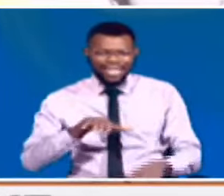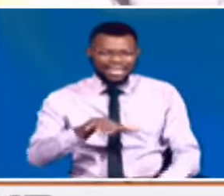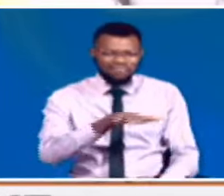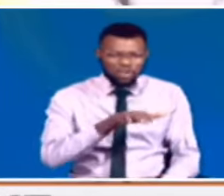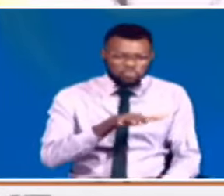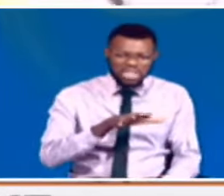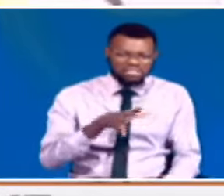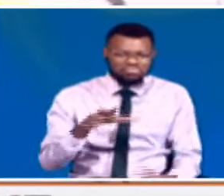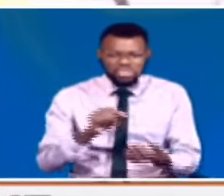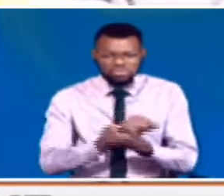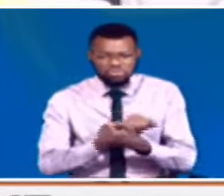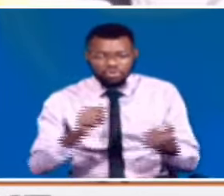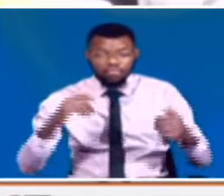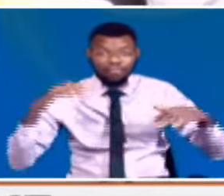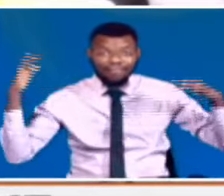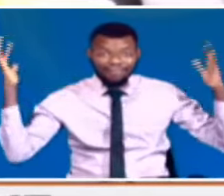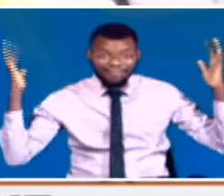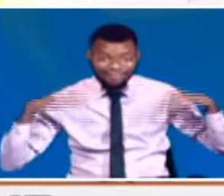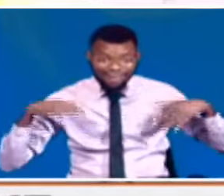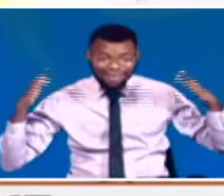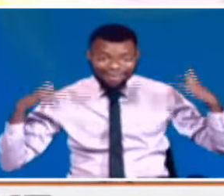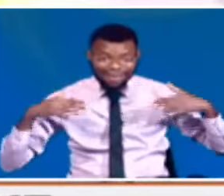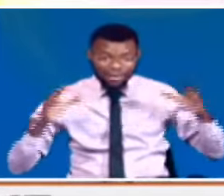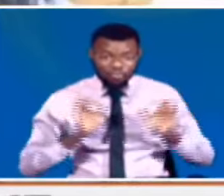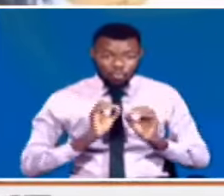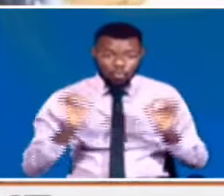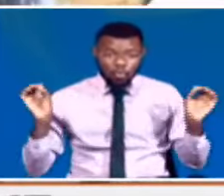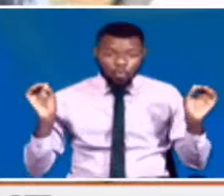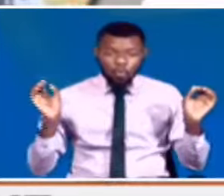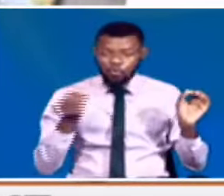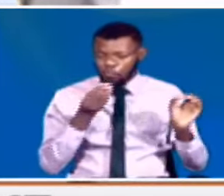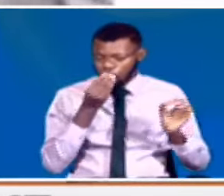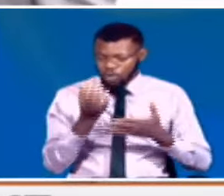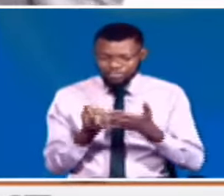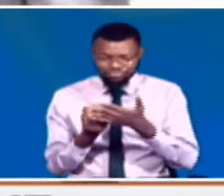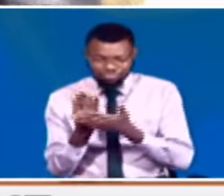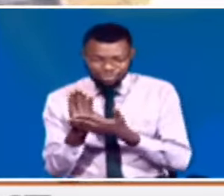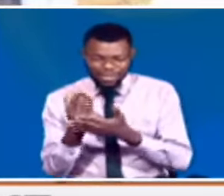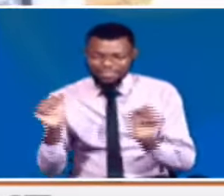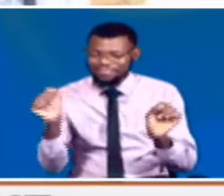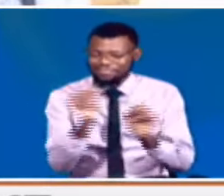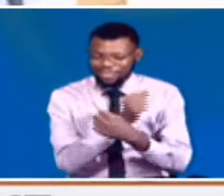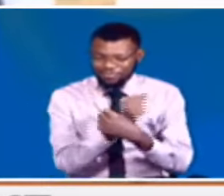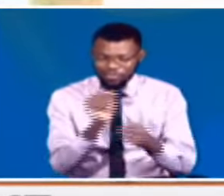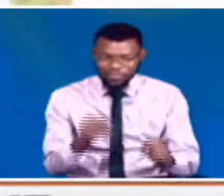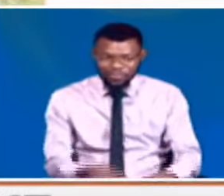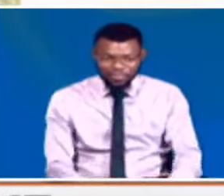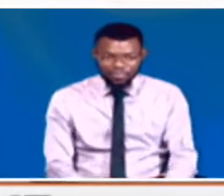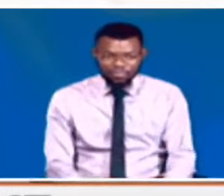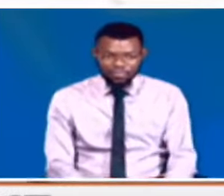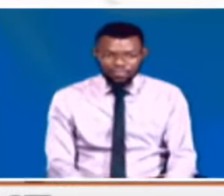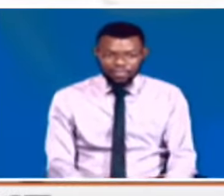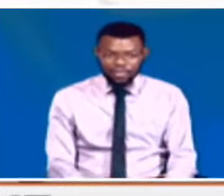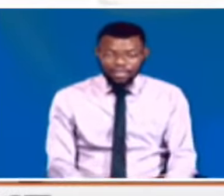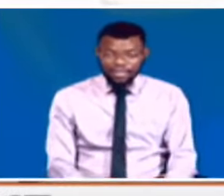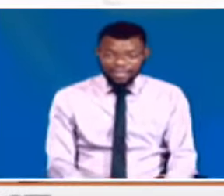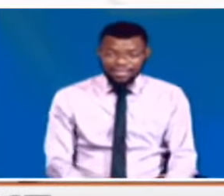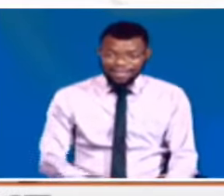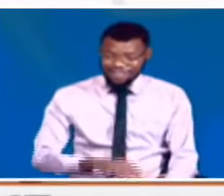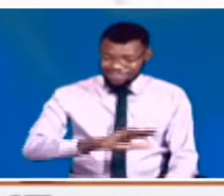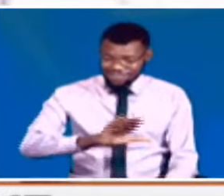see rain, and therefore you can't plant and harvest. We are doing our best. Today we planted 5,000